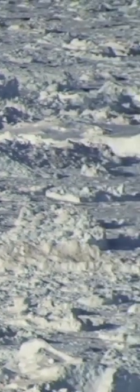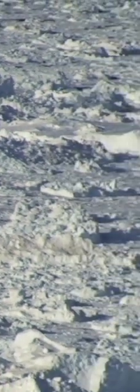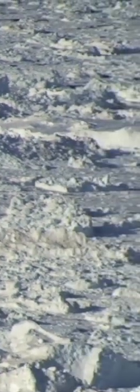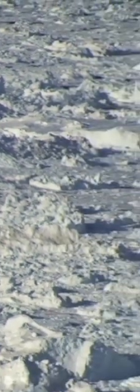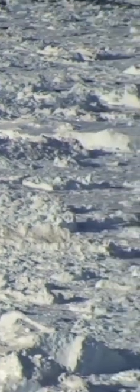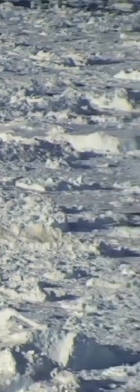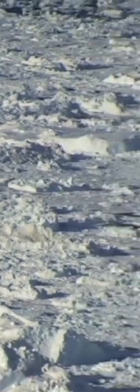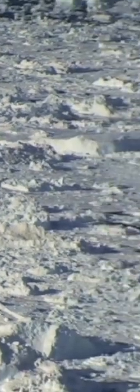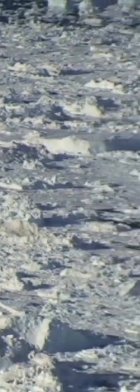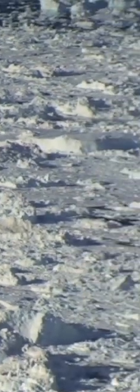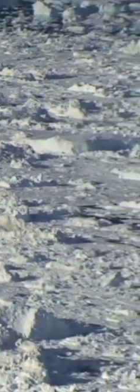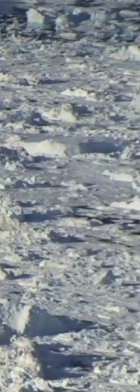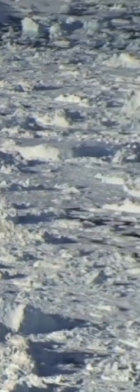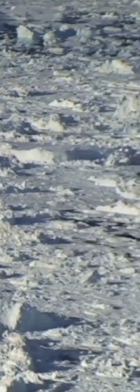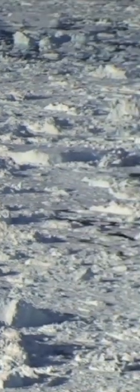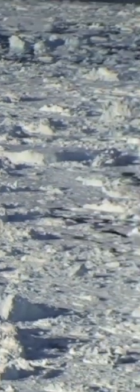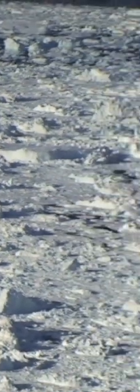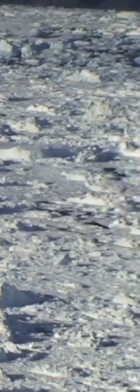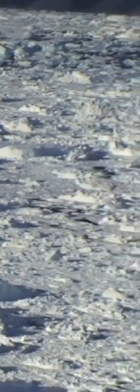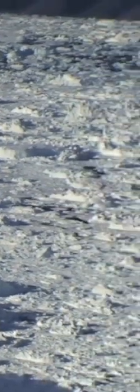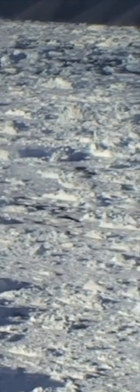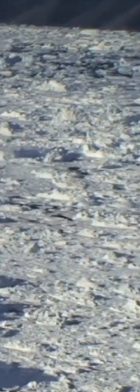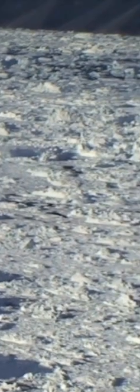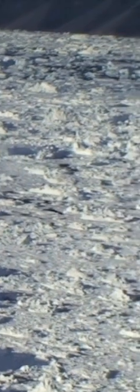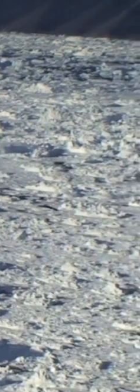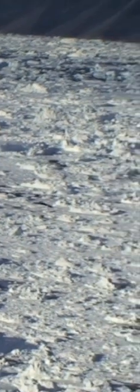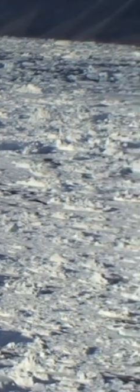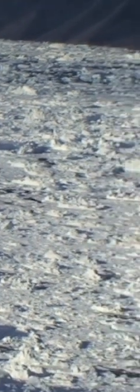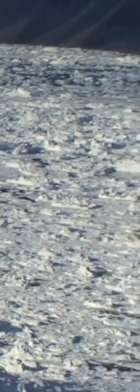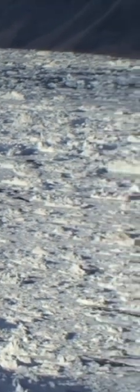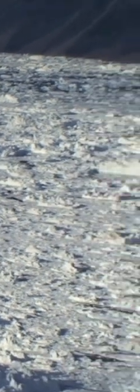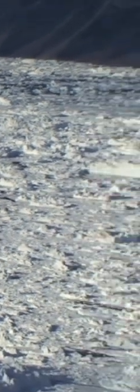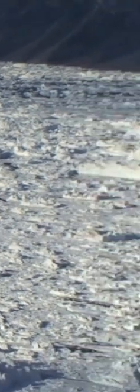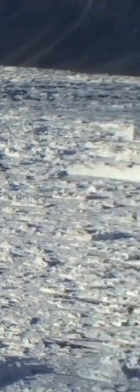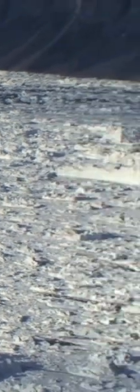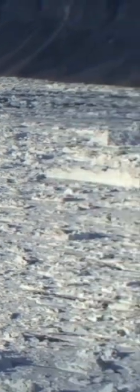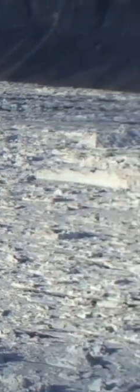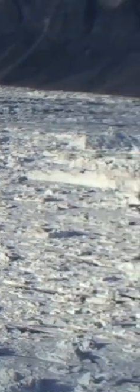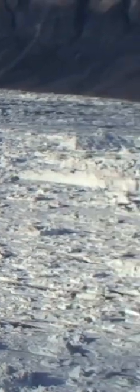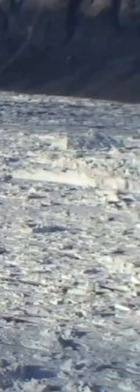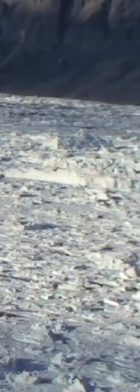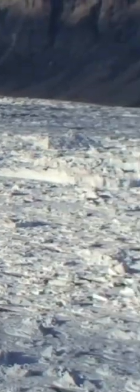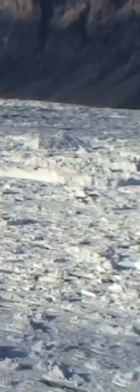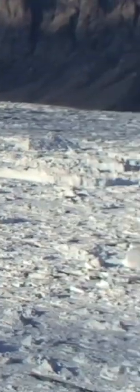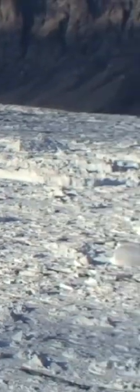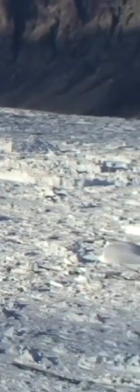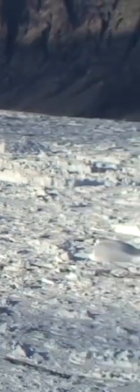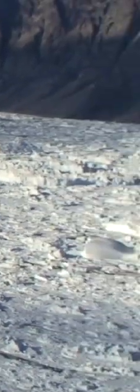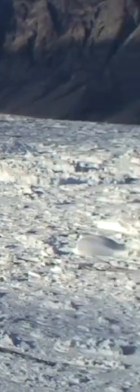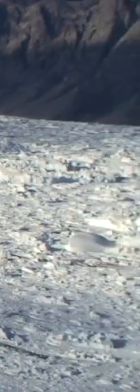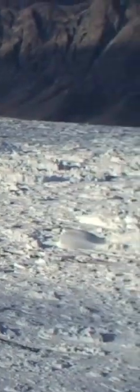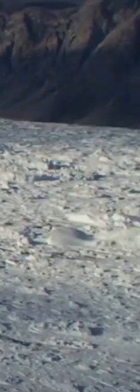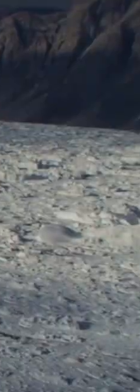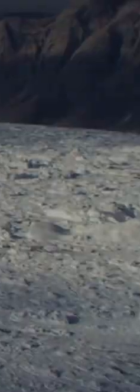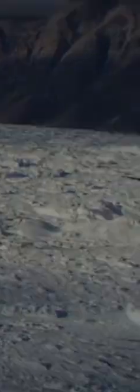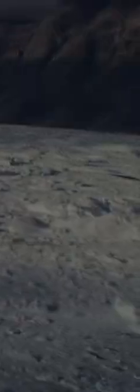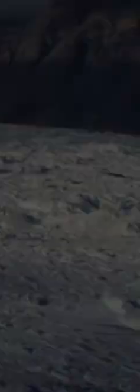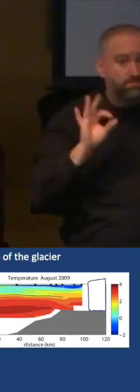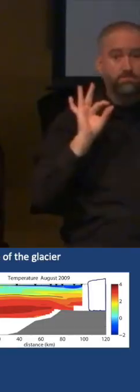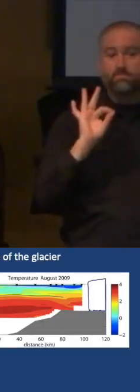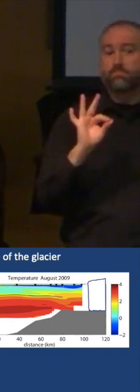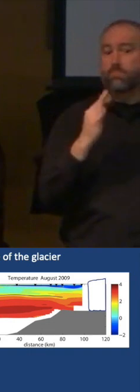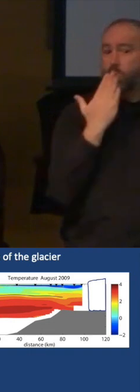4 or 5 probes in this huge 20-kilometer area, that's a good year. It's very hard, it's very